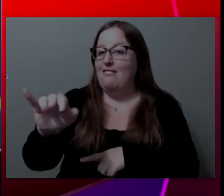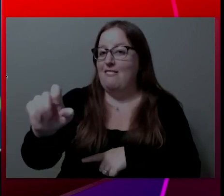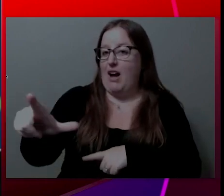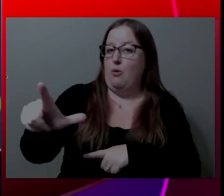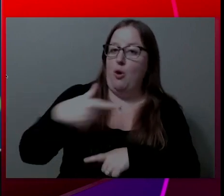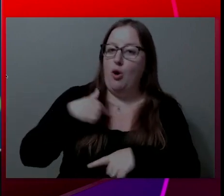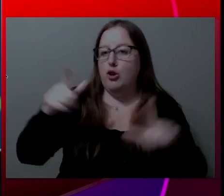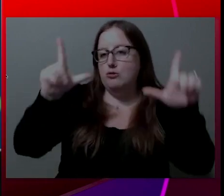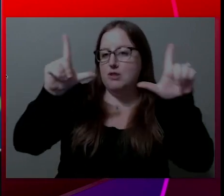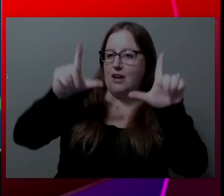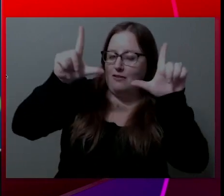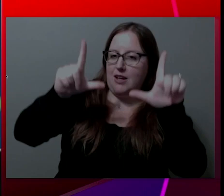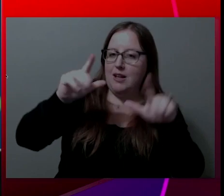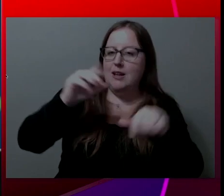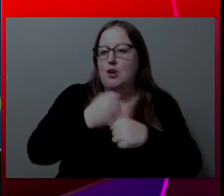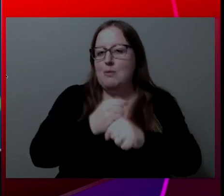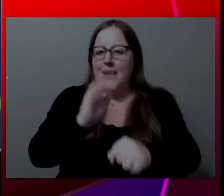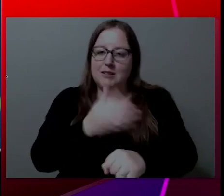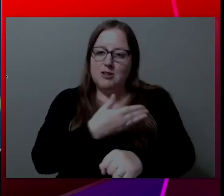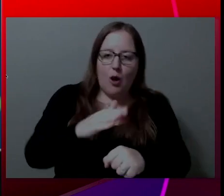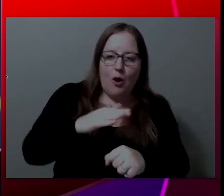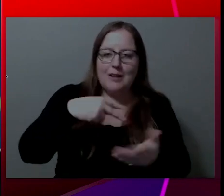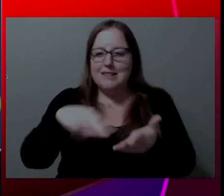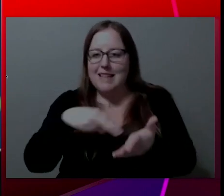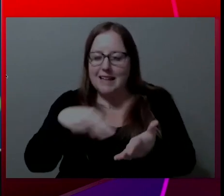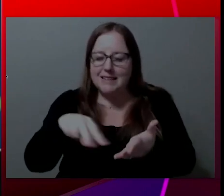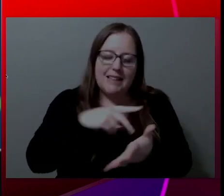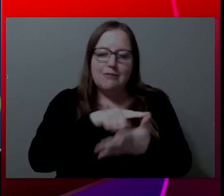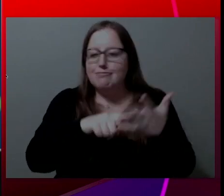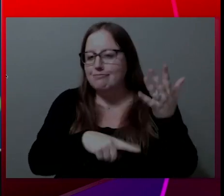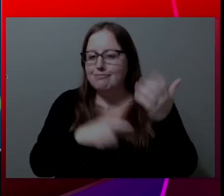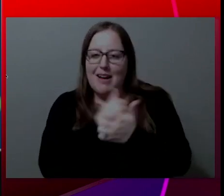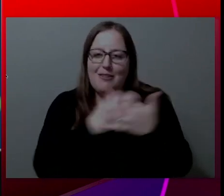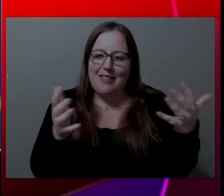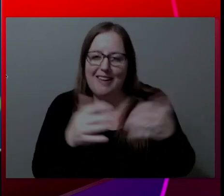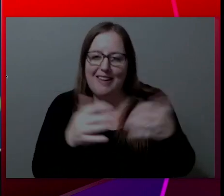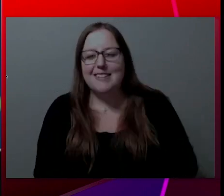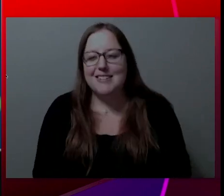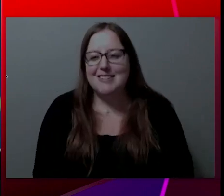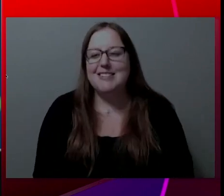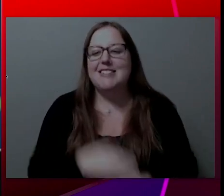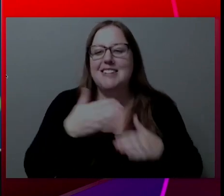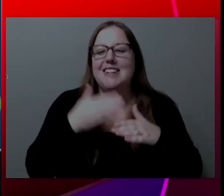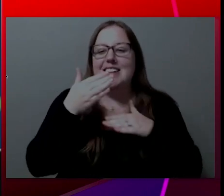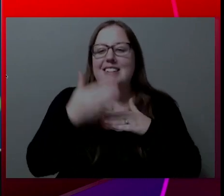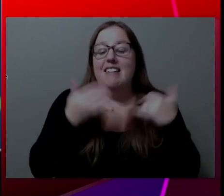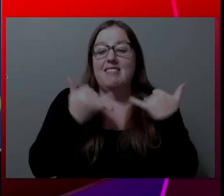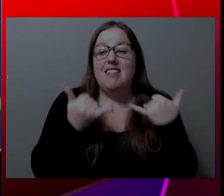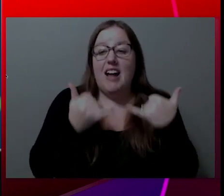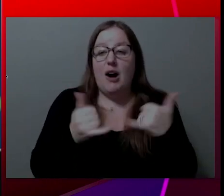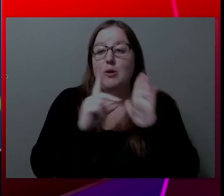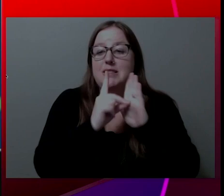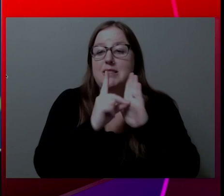selfie, pick a song, and you start singing and dancing, head bobbling around. And then now we're demoing